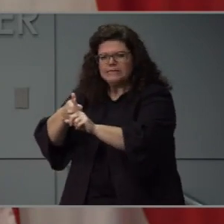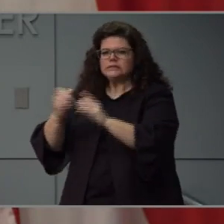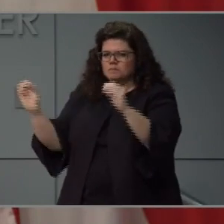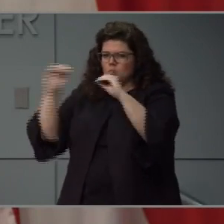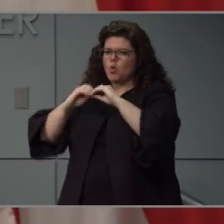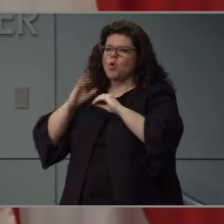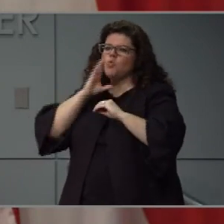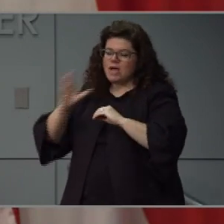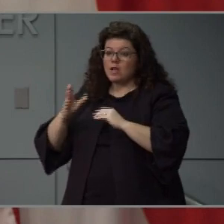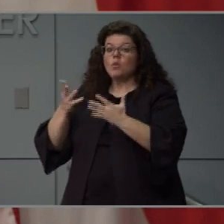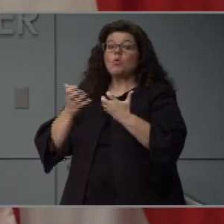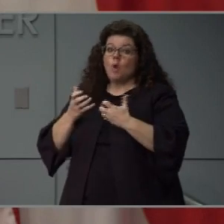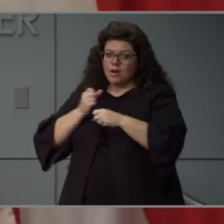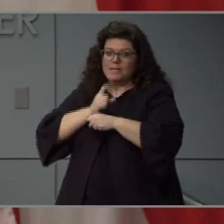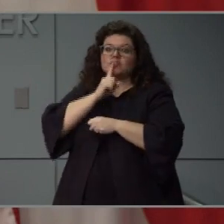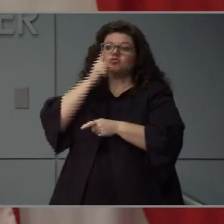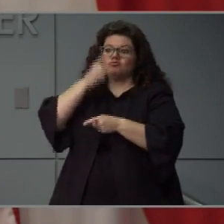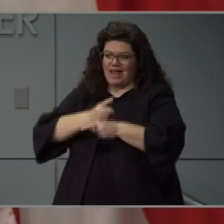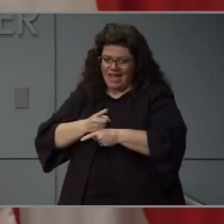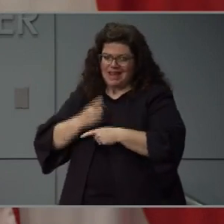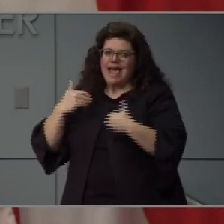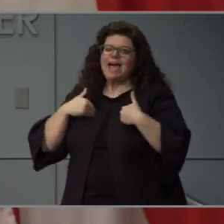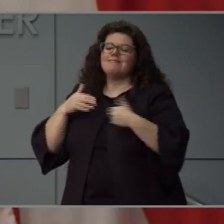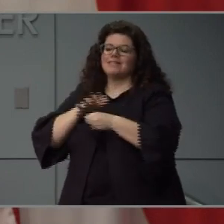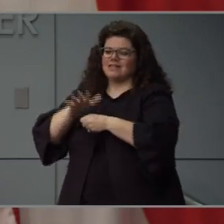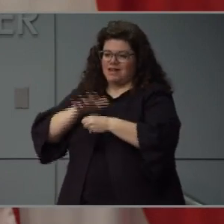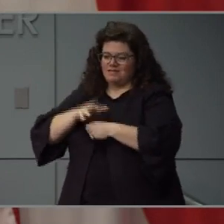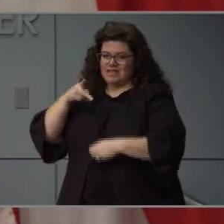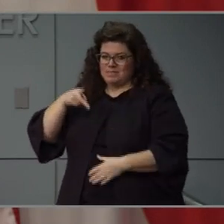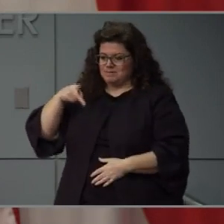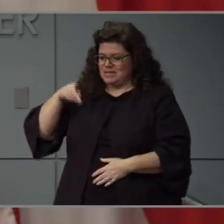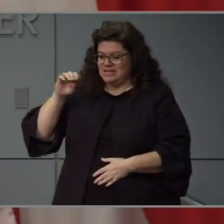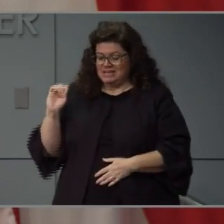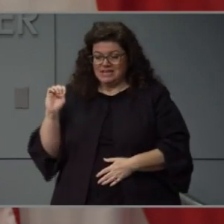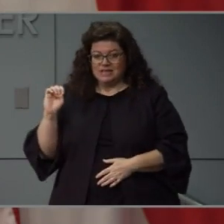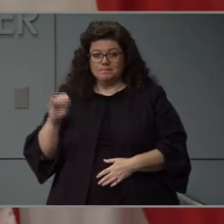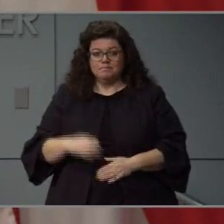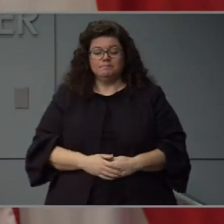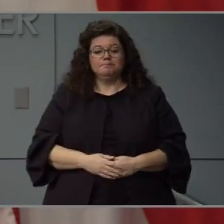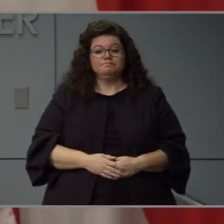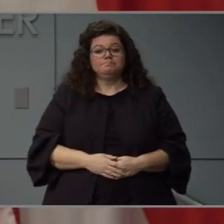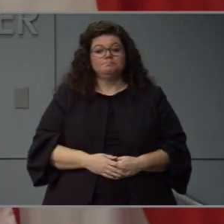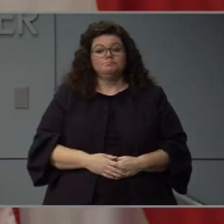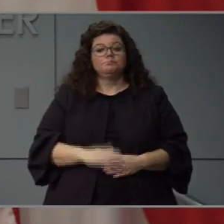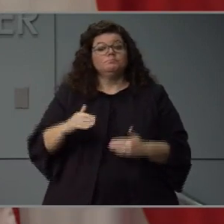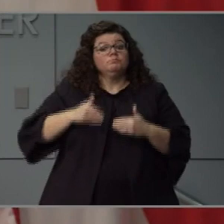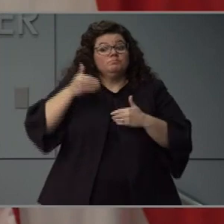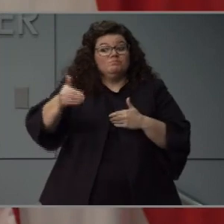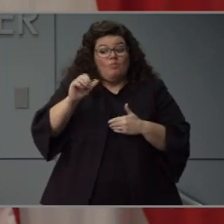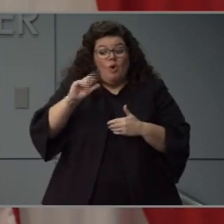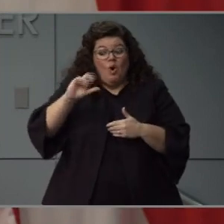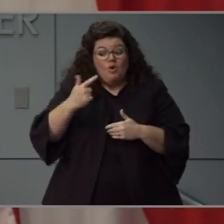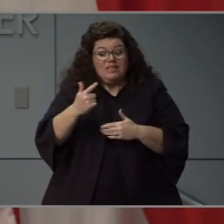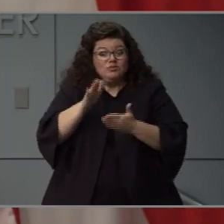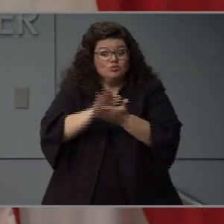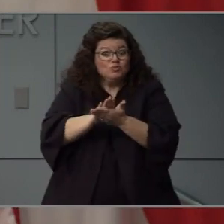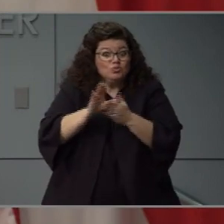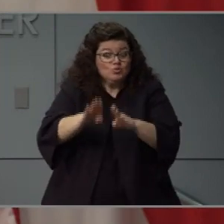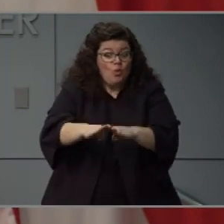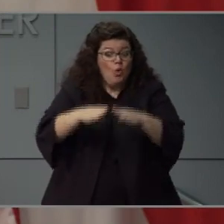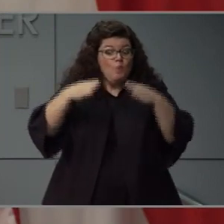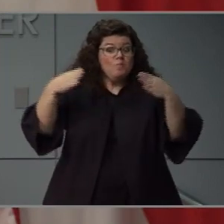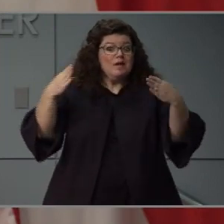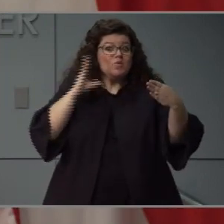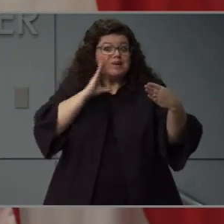have enough PPE. Also looking at, as schools open up in August, or if, what that looks